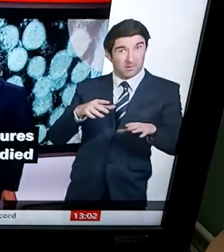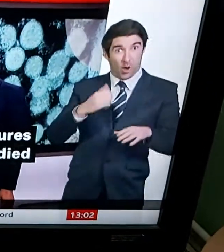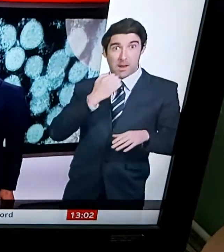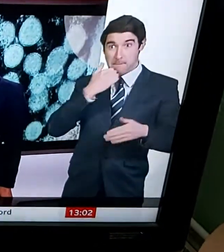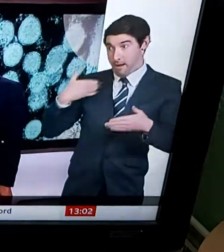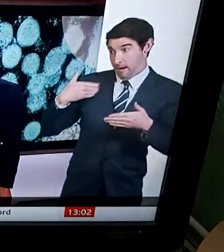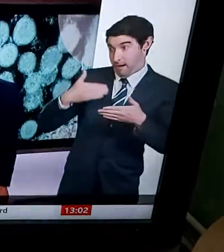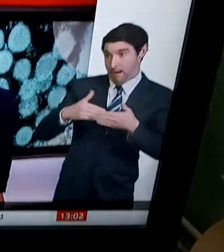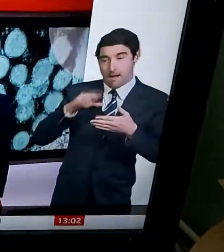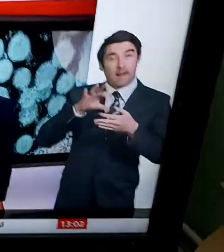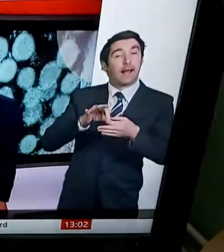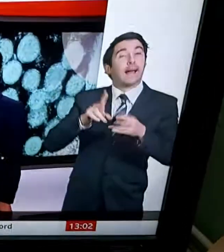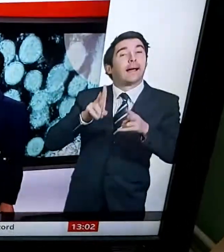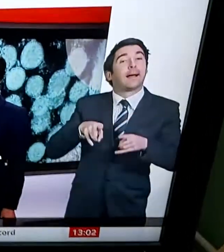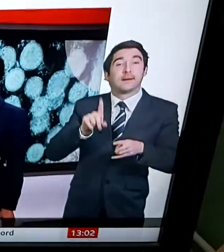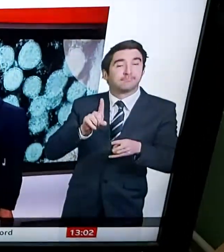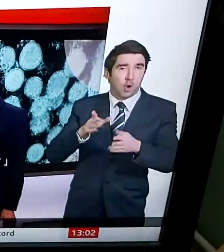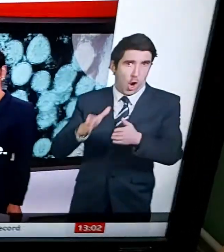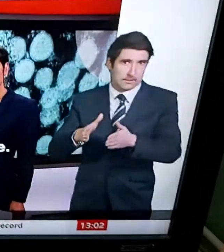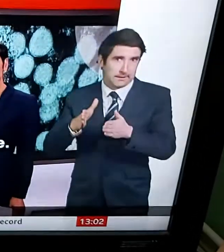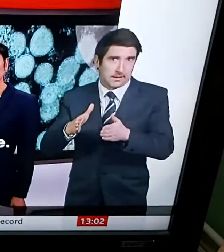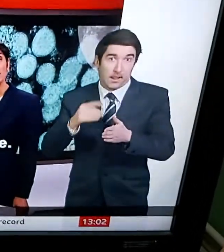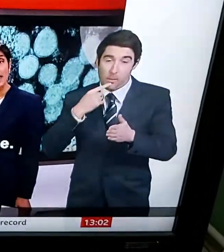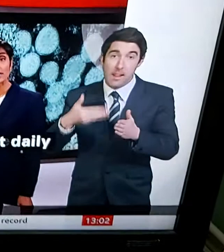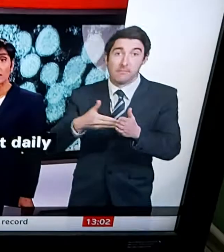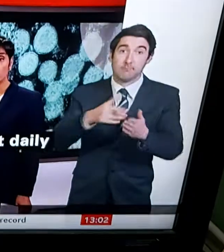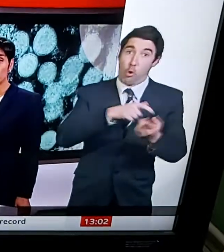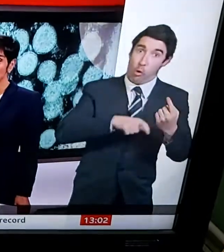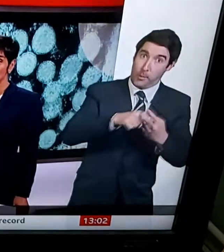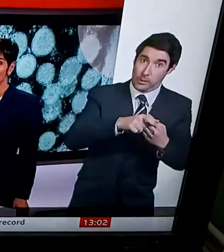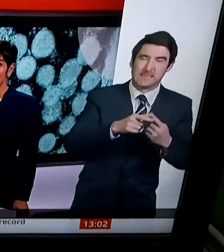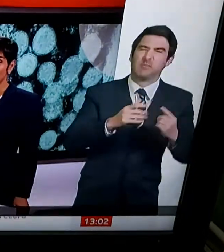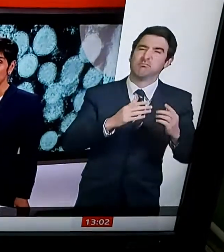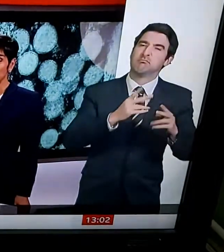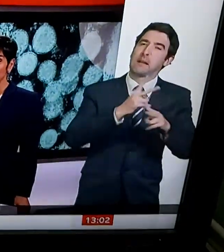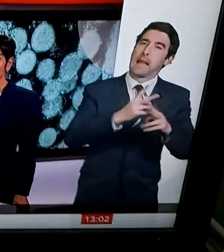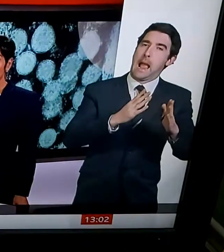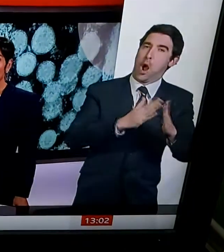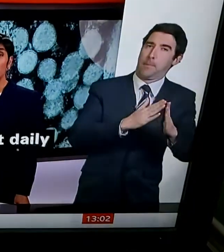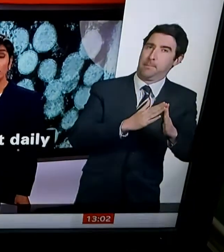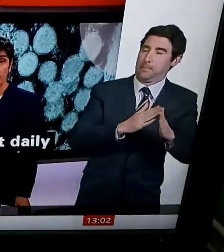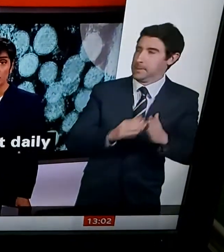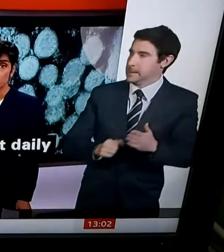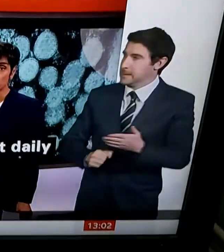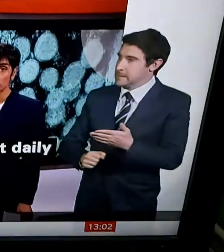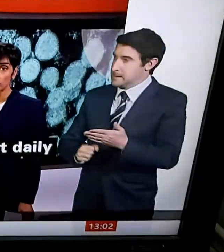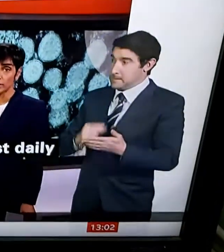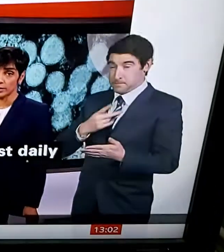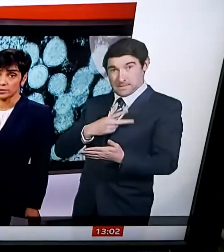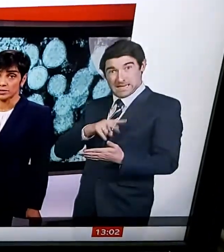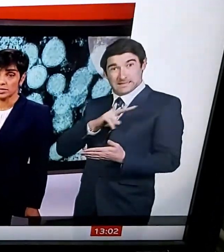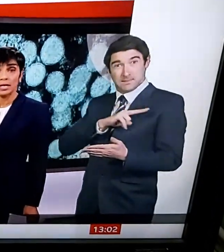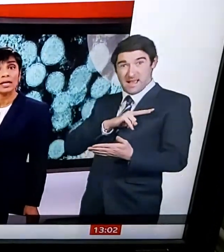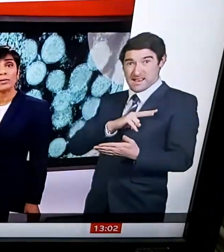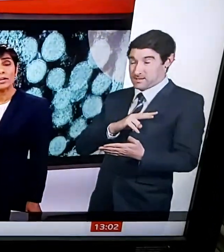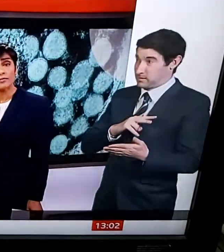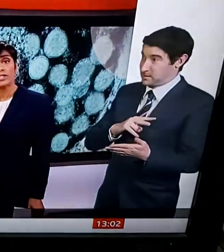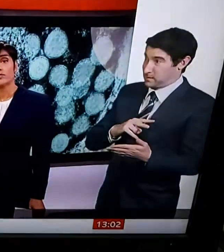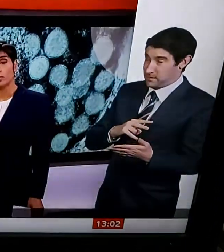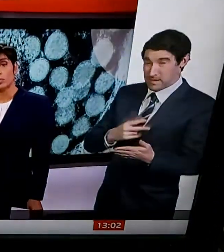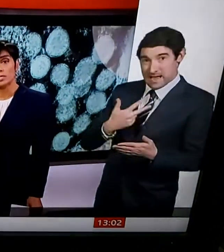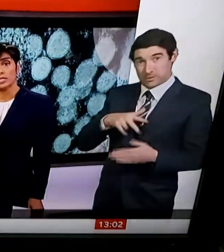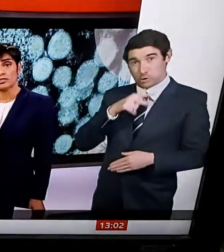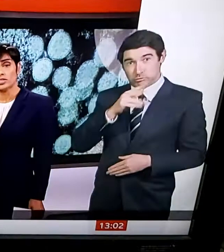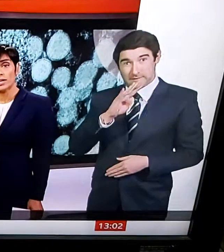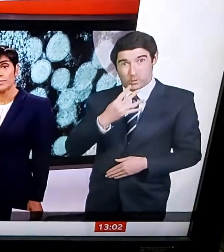has recorded its worst daily figure for fatalities. 849 people have died there in the last 24 hours. With our